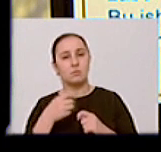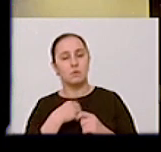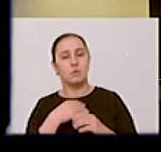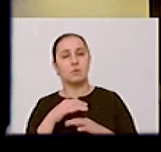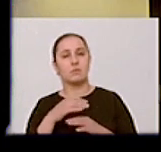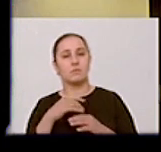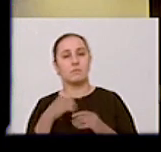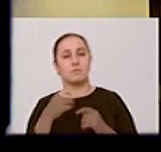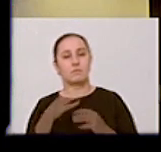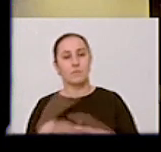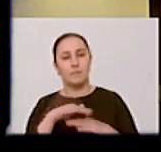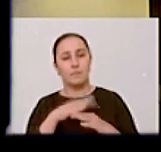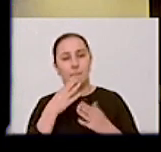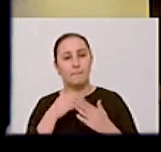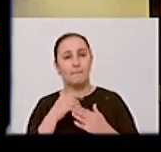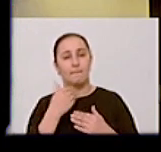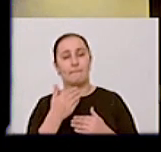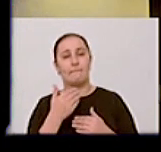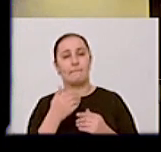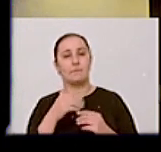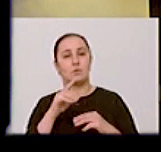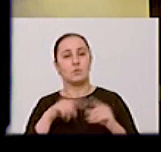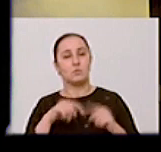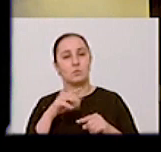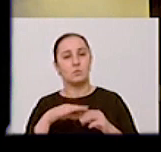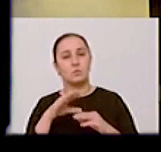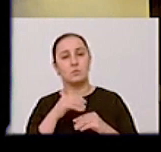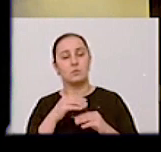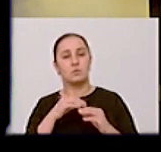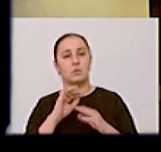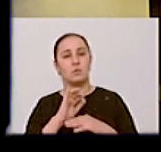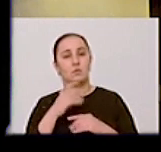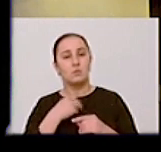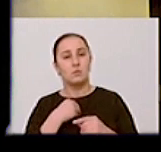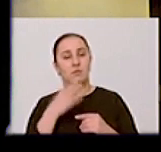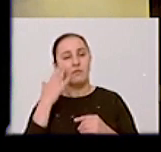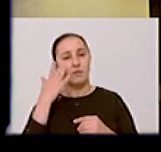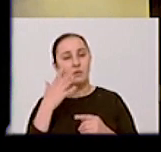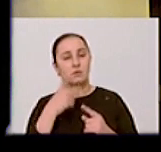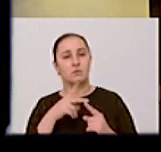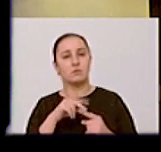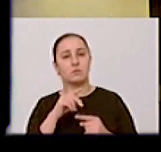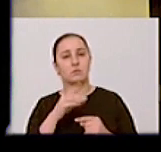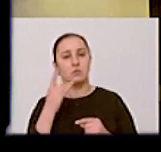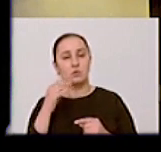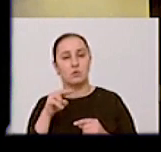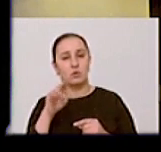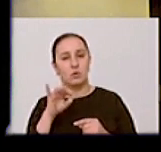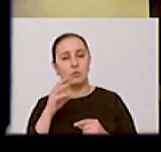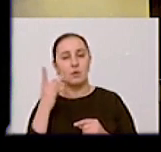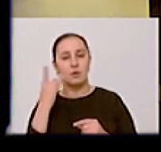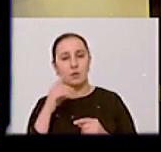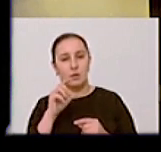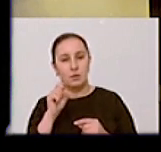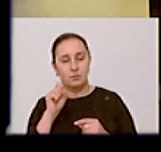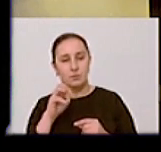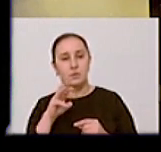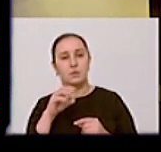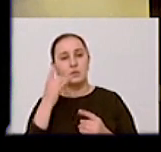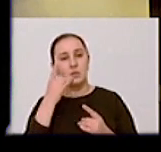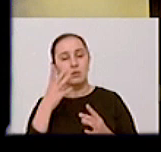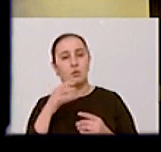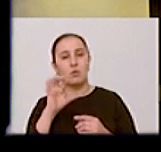bo'lganlarini, yurtidagilarni, yurtdoshlarini chorlamoqchi bo'lgan fikrlarni Domla hamda